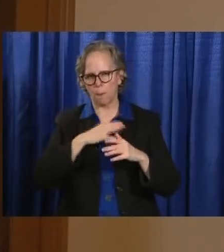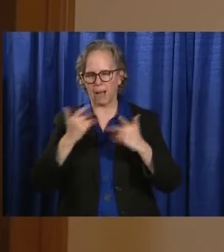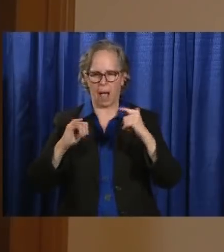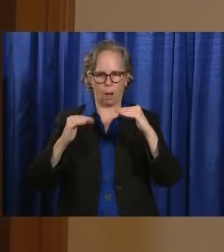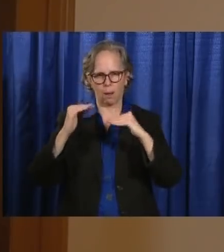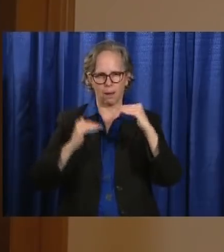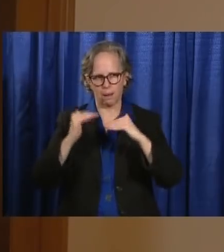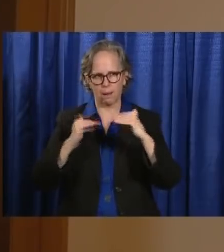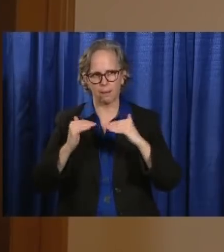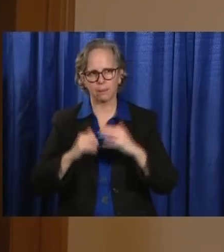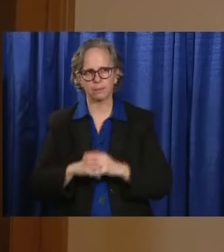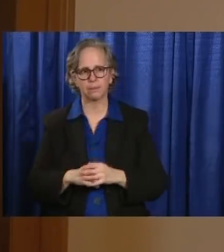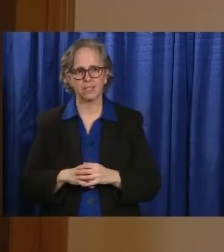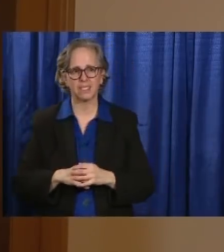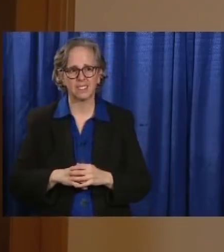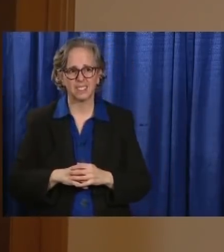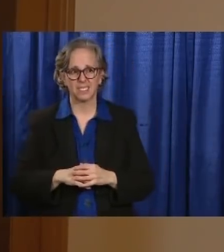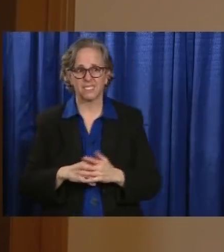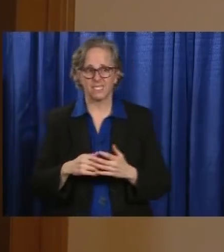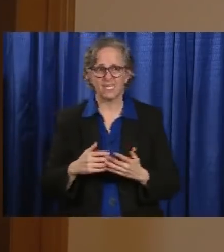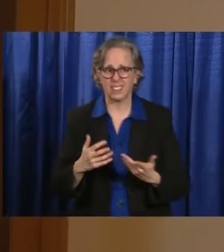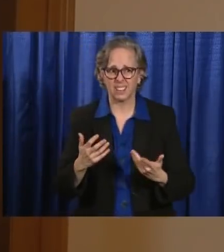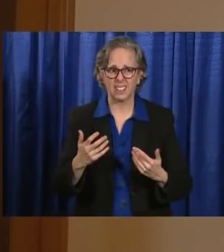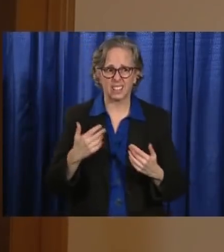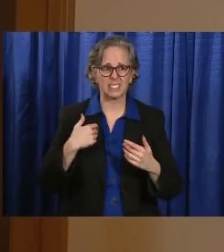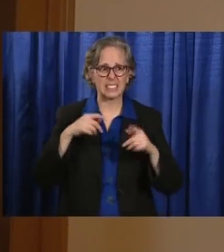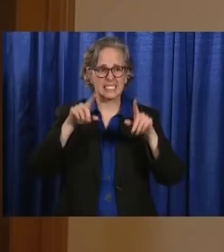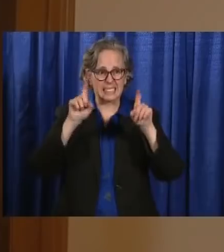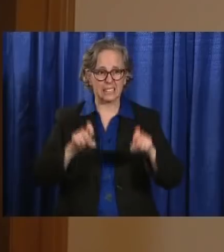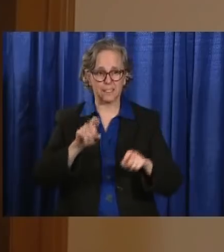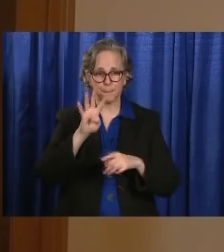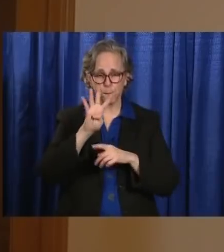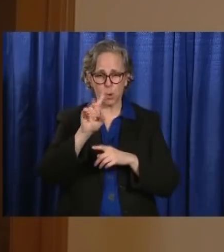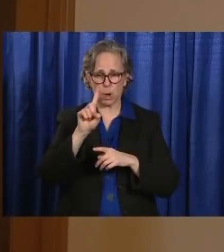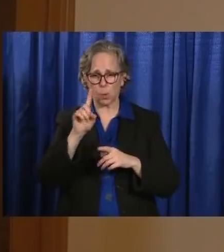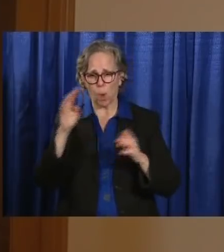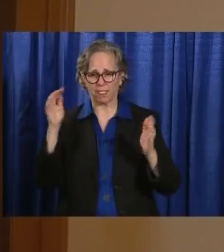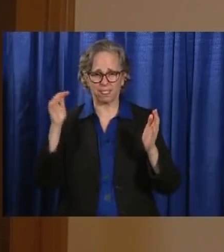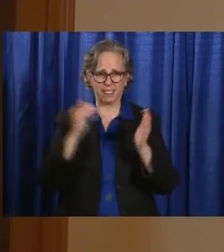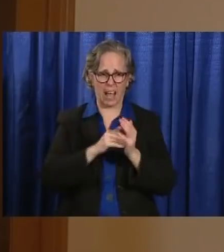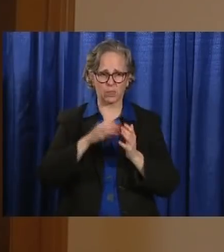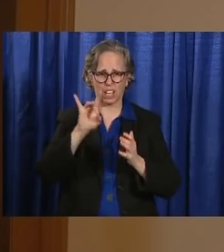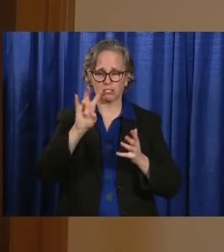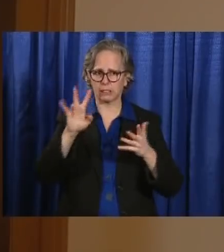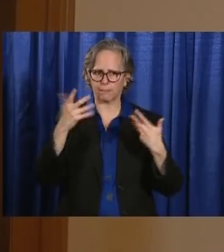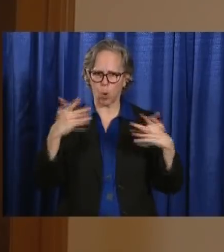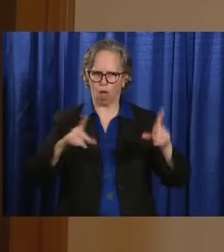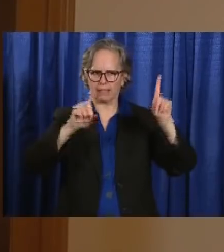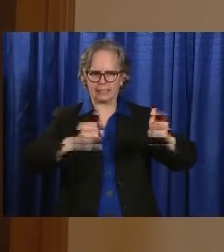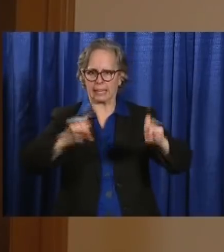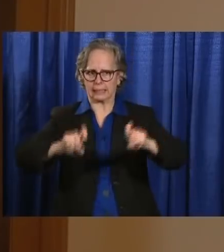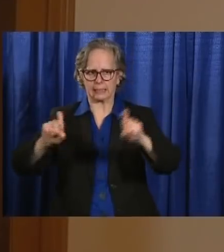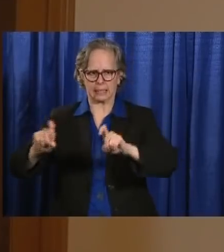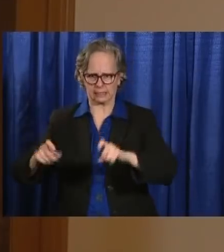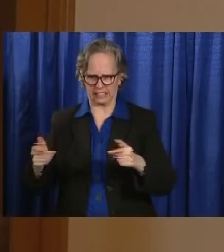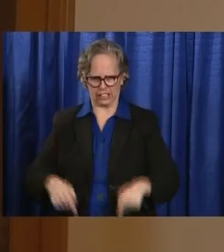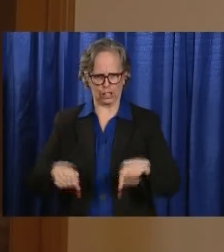and showing that we have, in fact, tested 41,000 tests have been run in Ohio at this